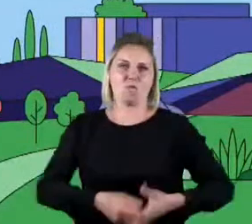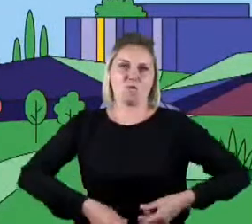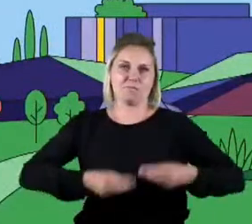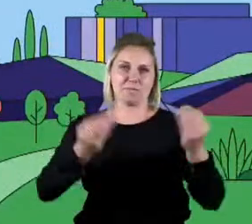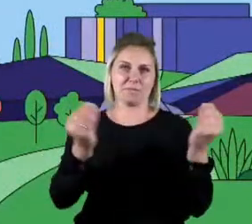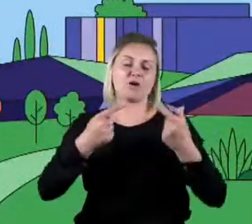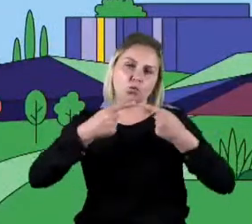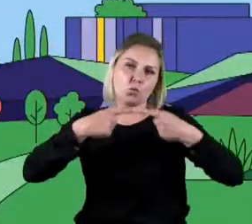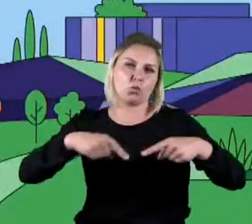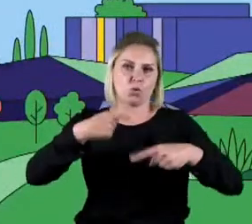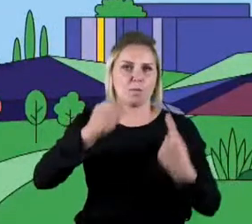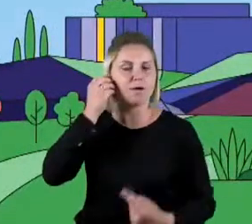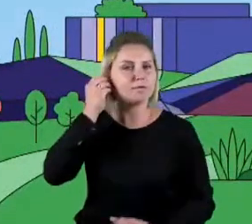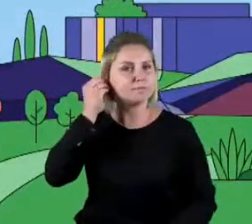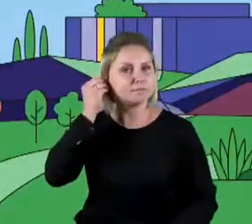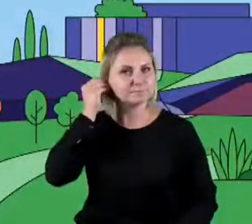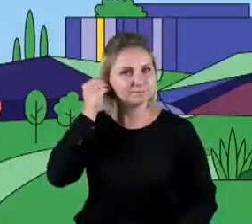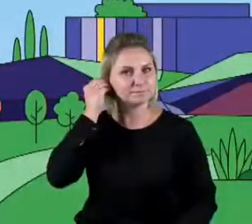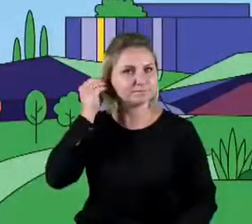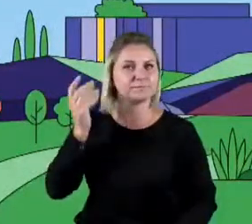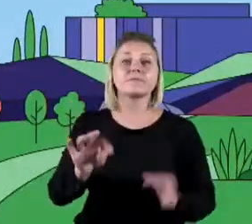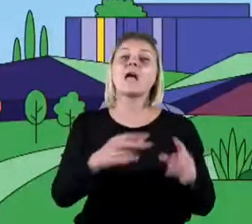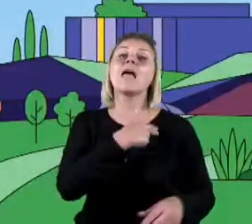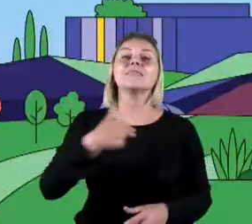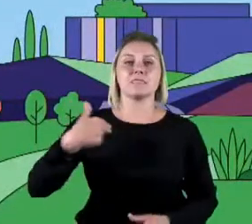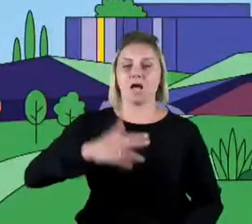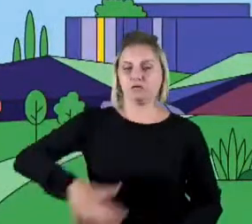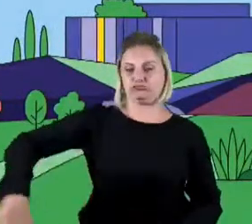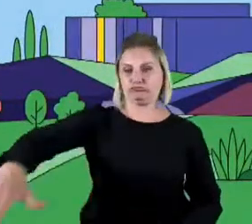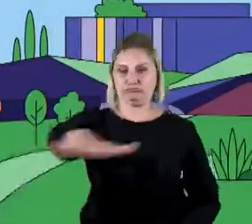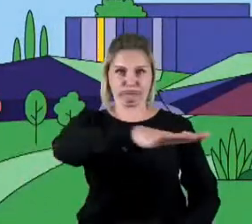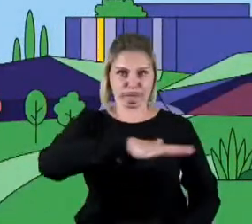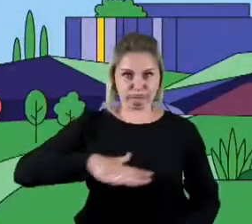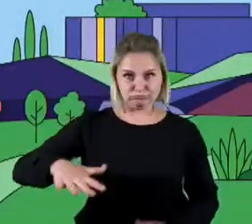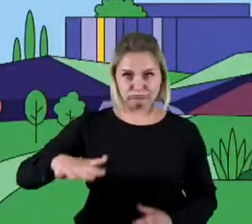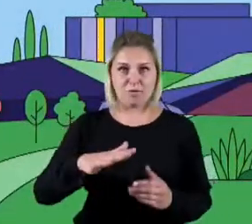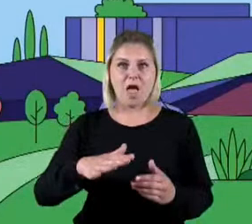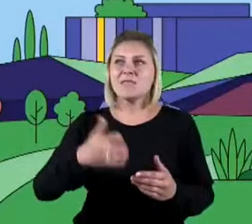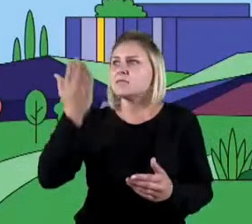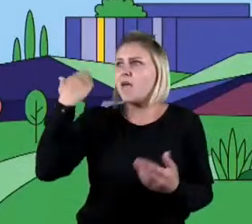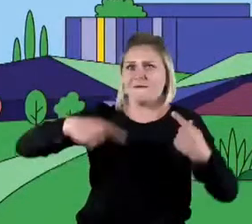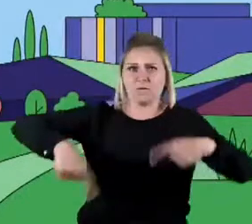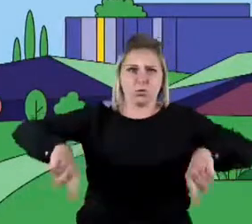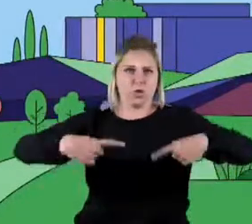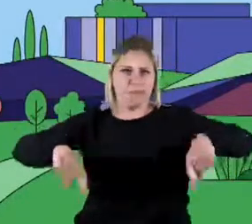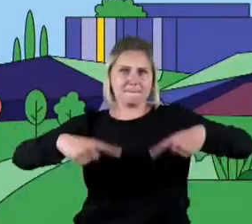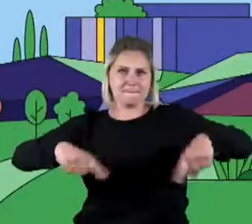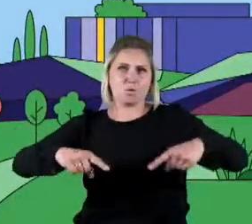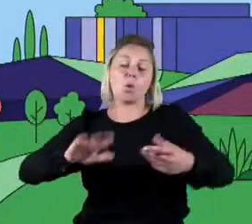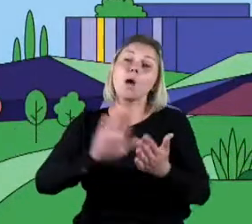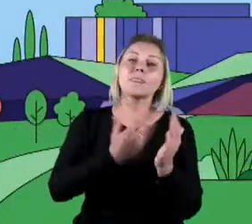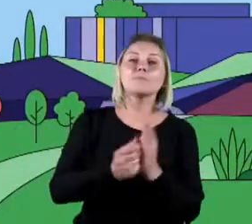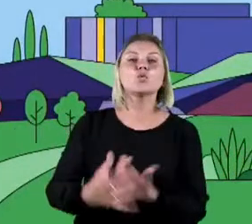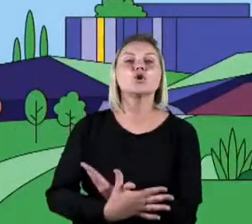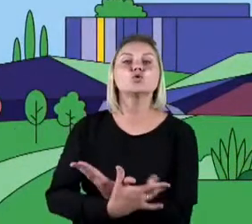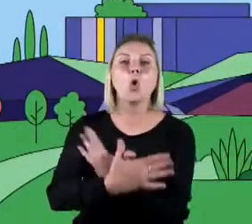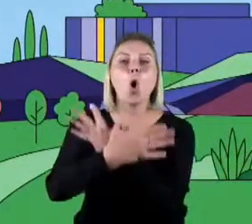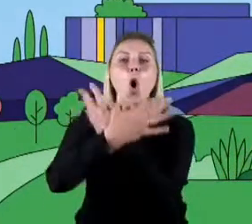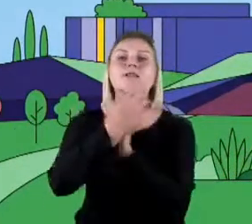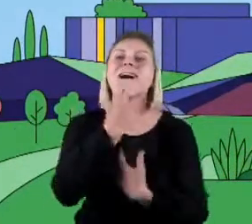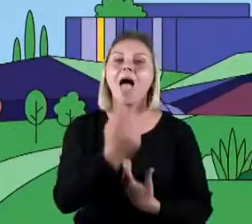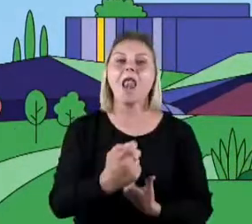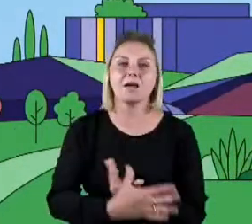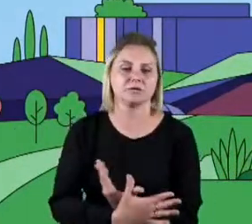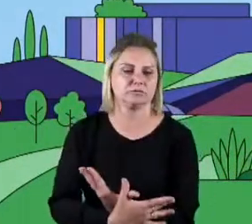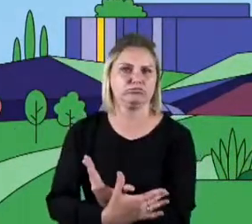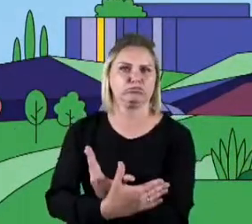And this is what I want to talk about. Our infrastructure, public infrastructure, was where it never were before. We have electric